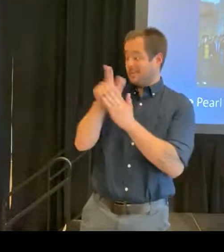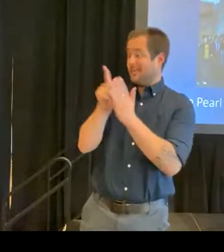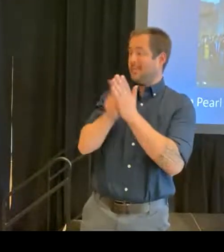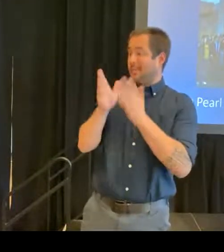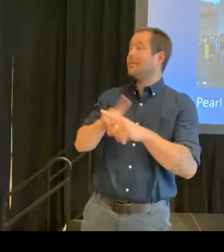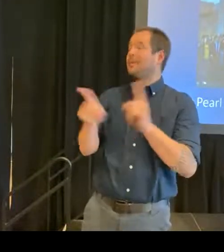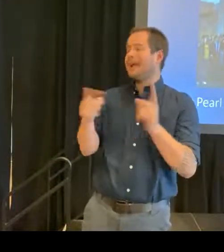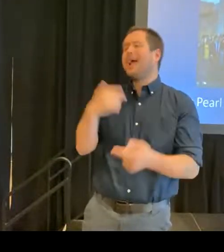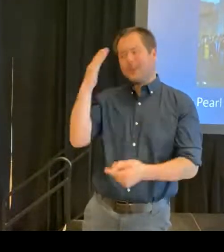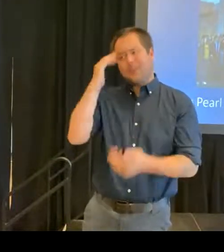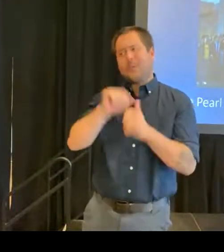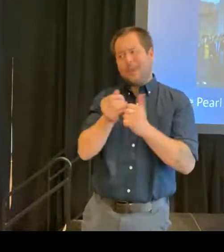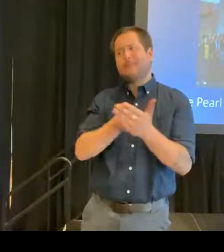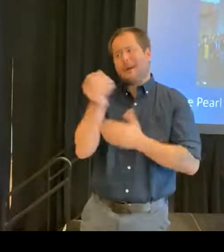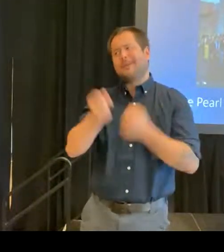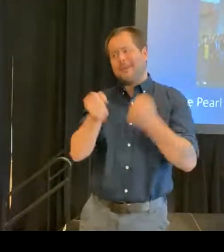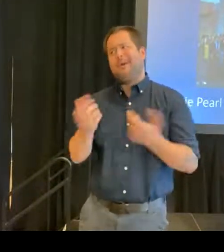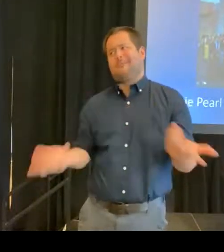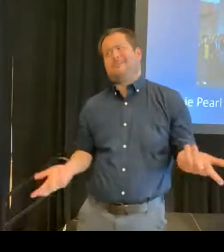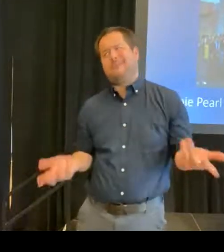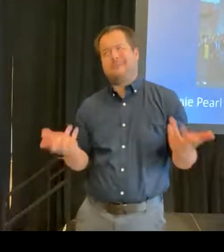how to buy a car.